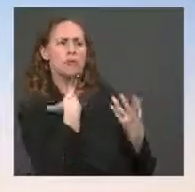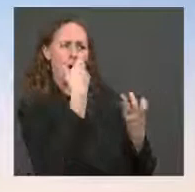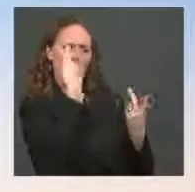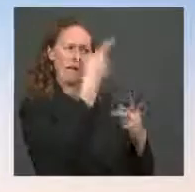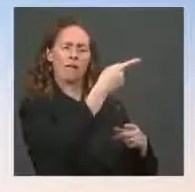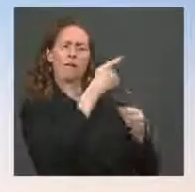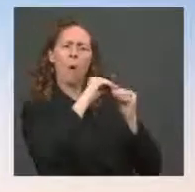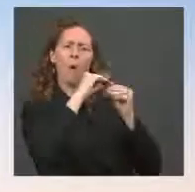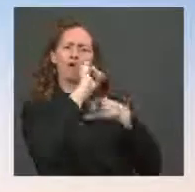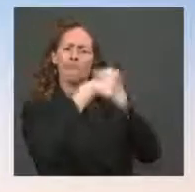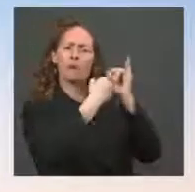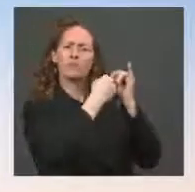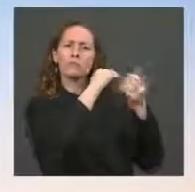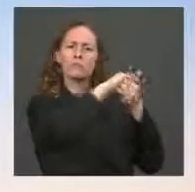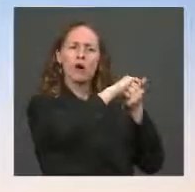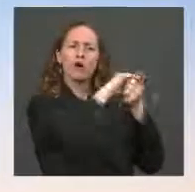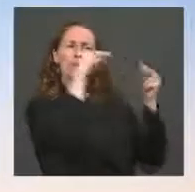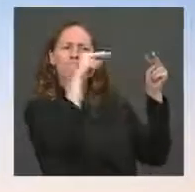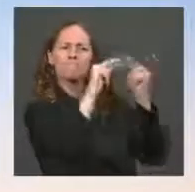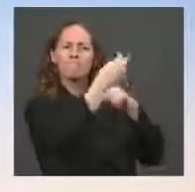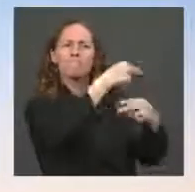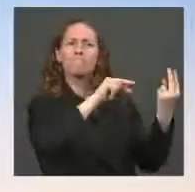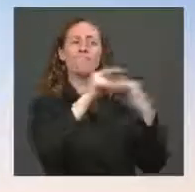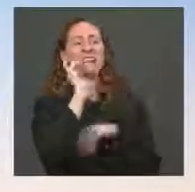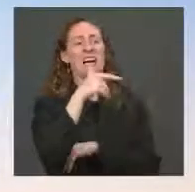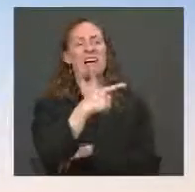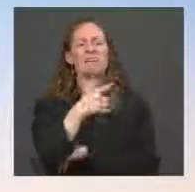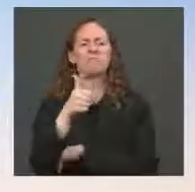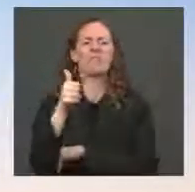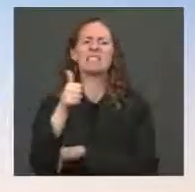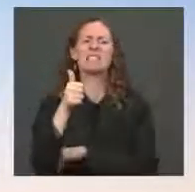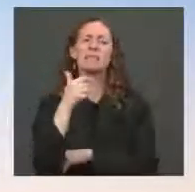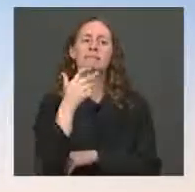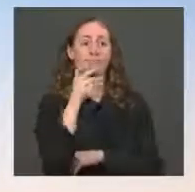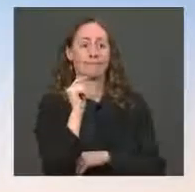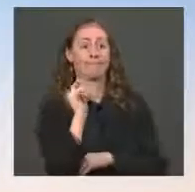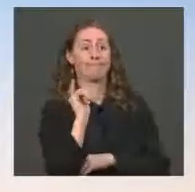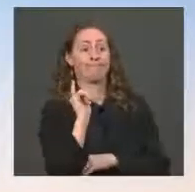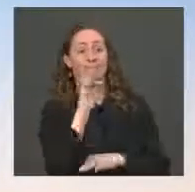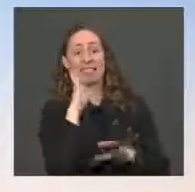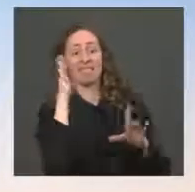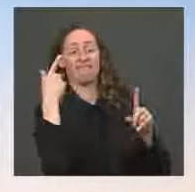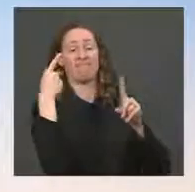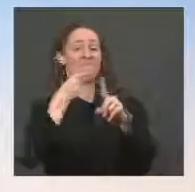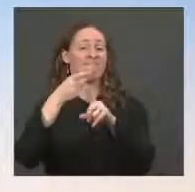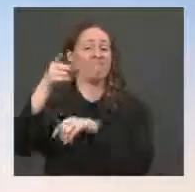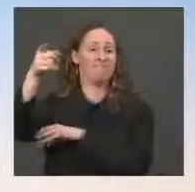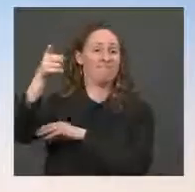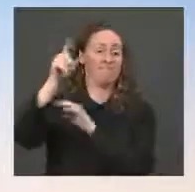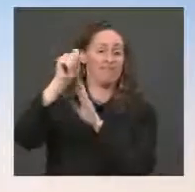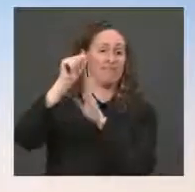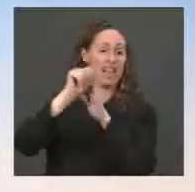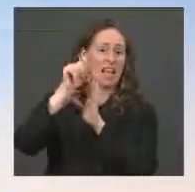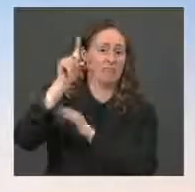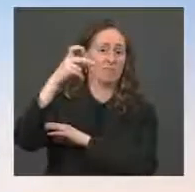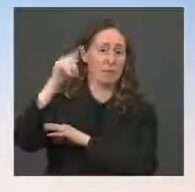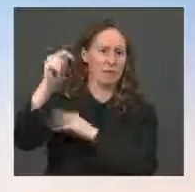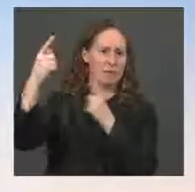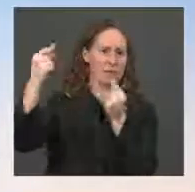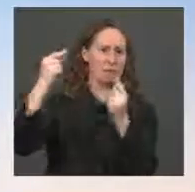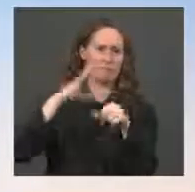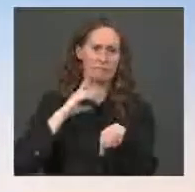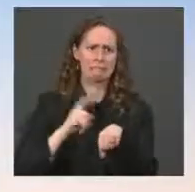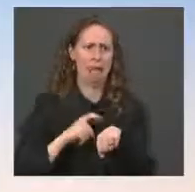them accountable, is the best step. But obviously that is up to the State Department to determine what's possible with diplomacy. I know we have to wrap here because I think you